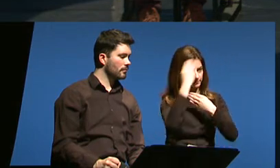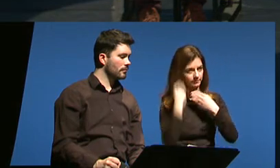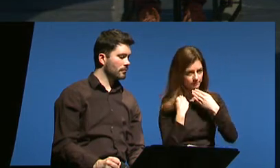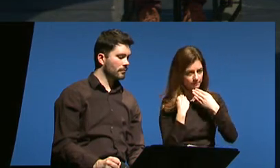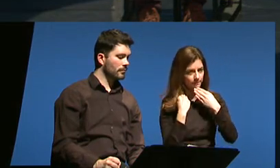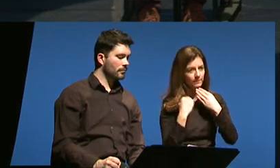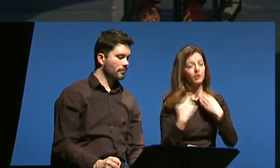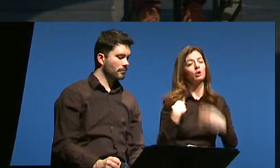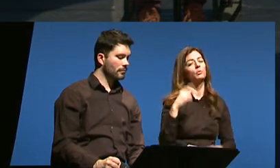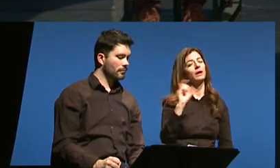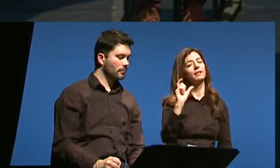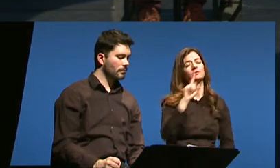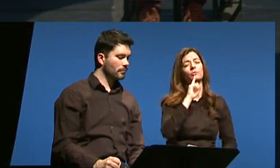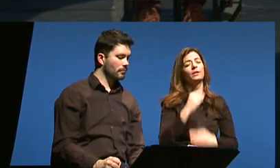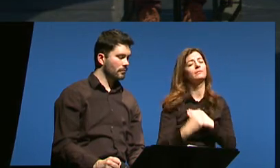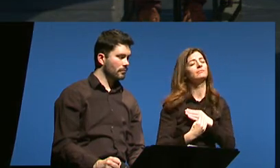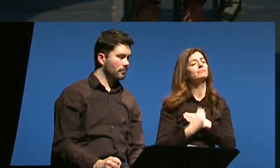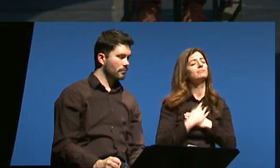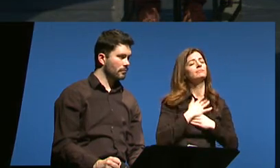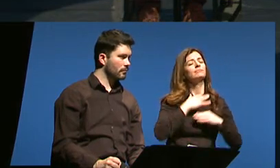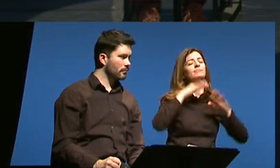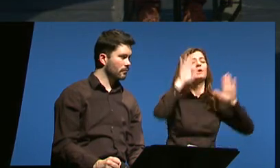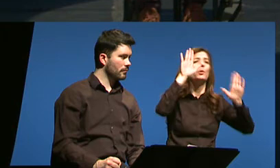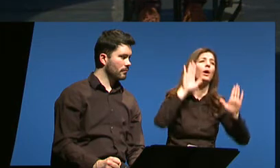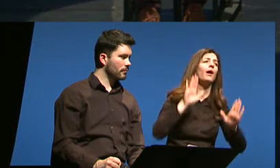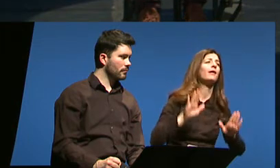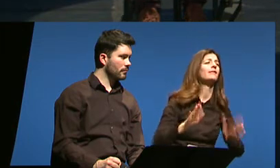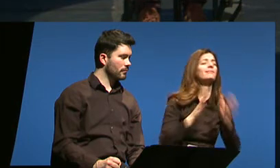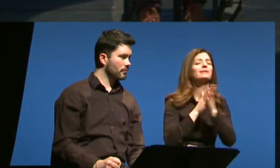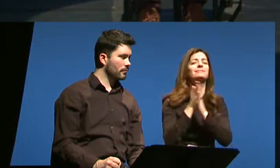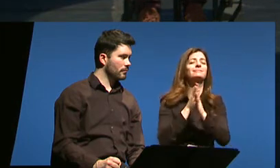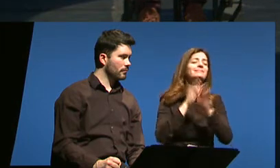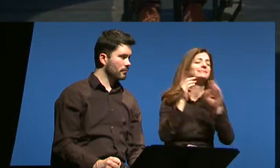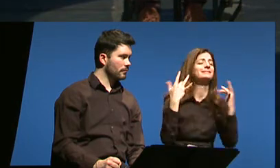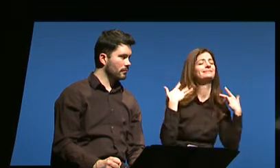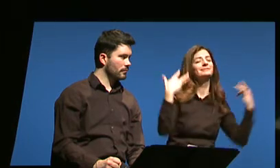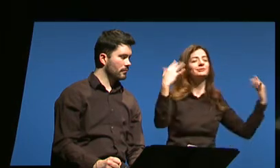Islam is making my life wonderful. It's flourishing. I'd like everyone to see me shine.